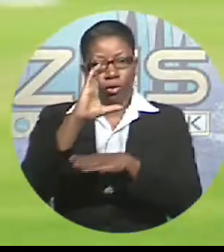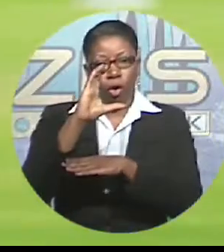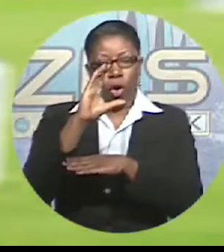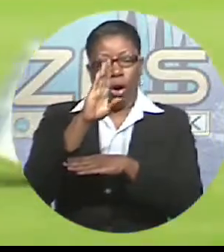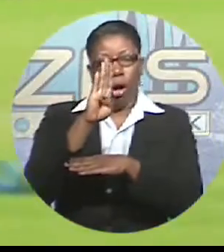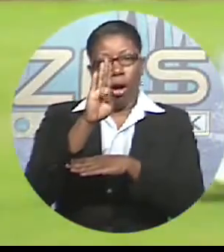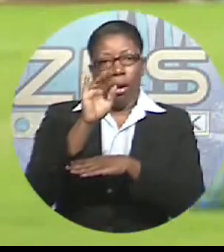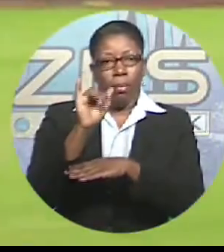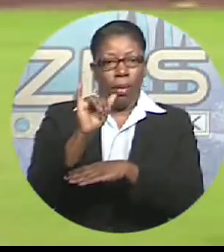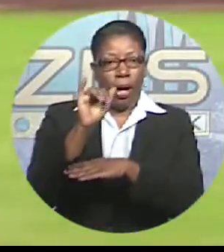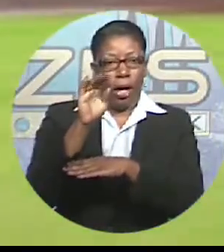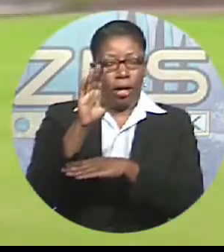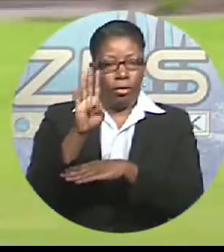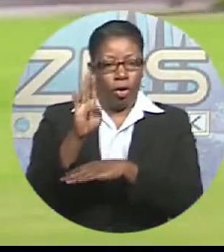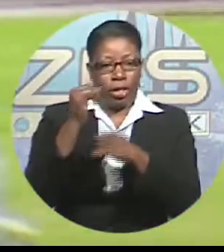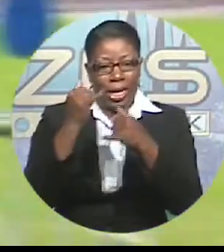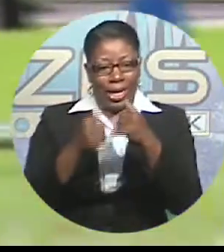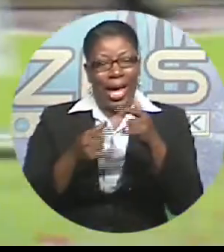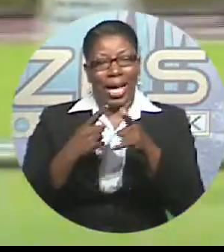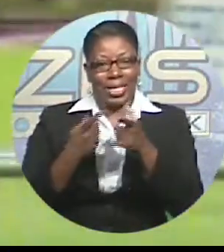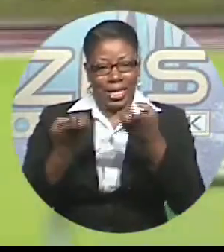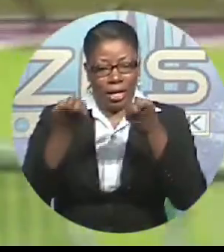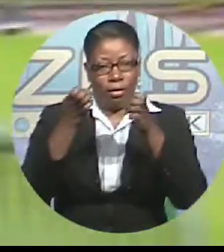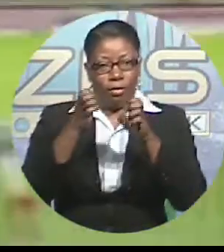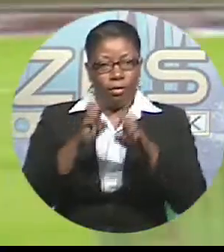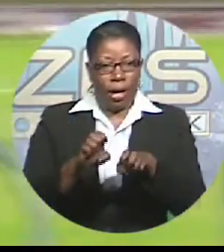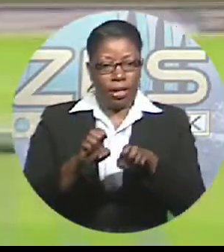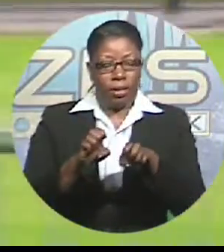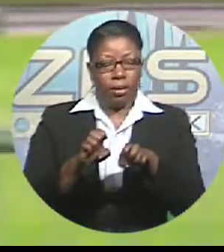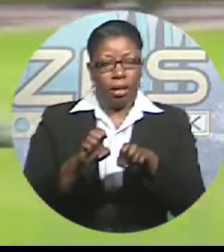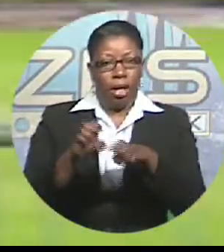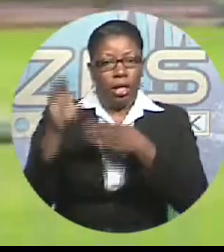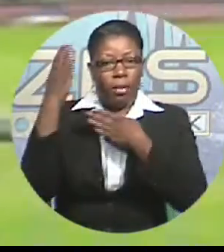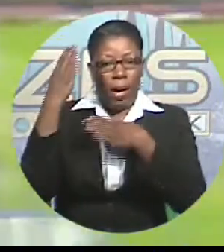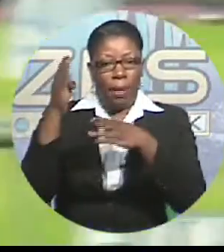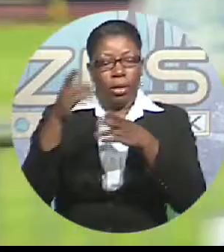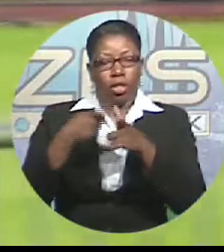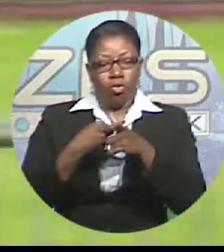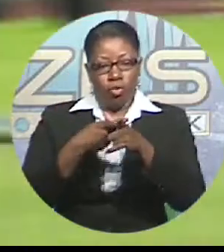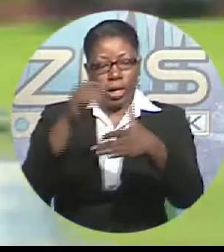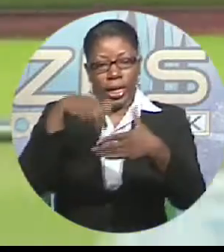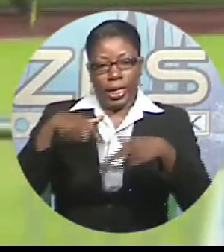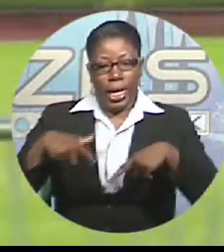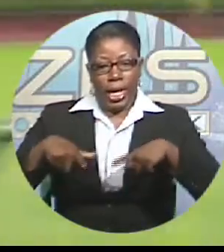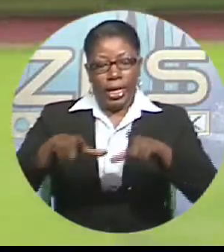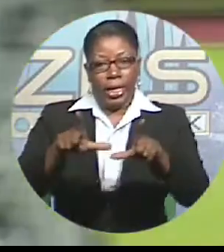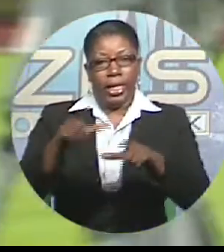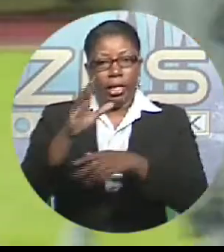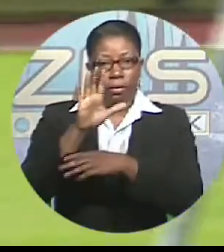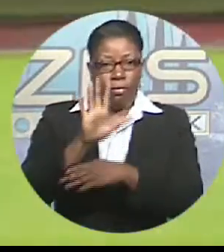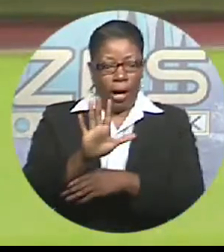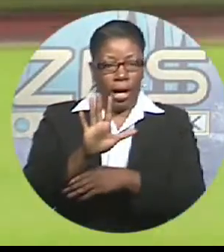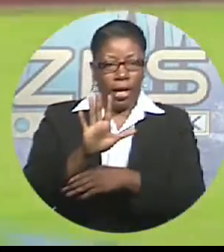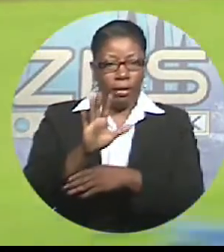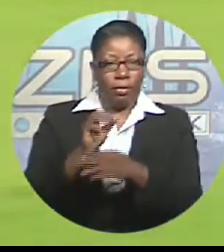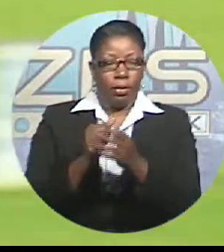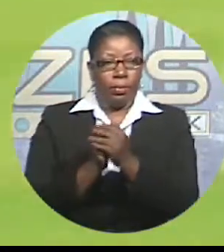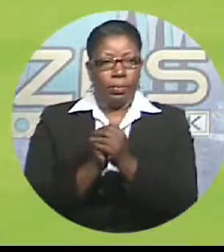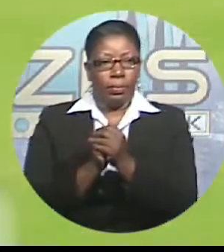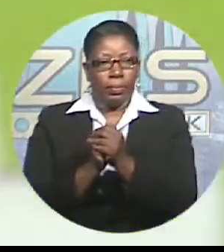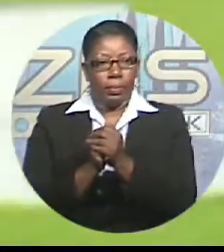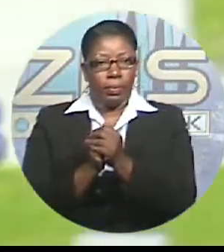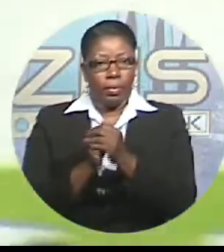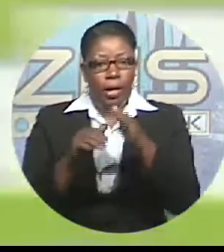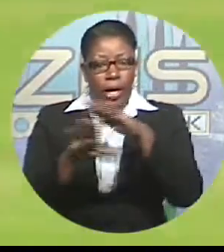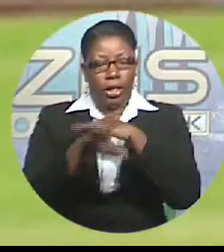meter races will be the last event on the track. The Bahamas is in lane 5 in the under-18 girls and in lane 6 in the under-18 boys. In